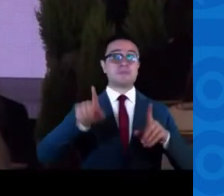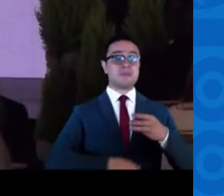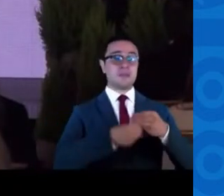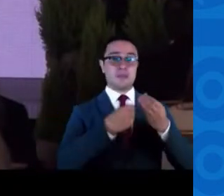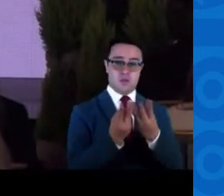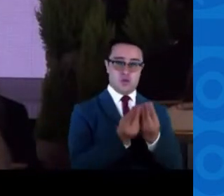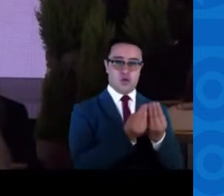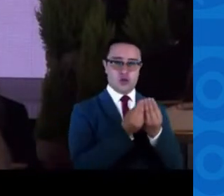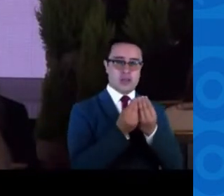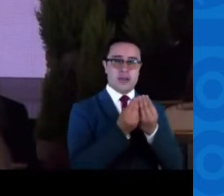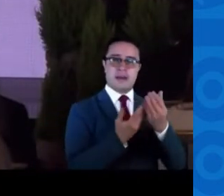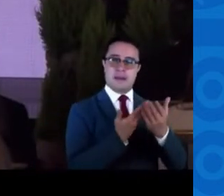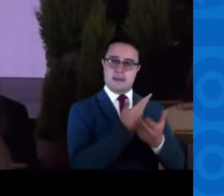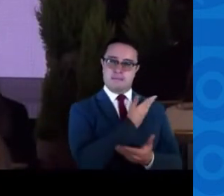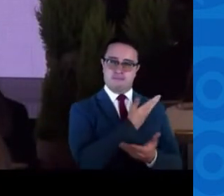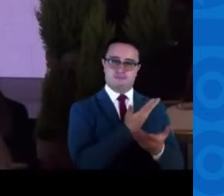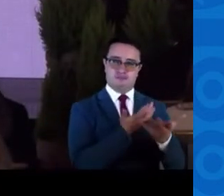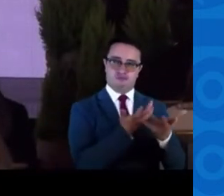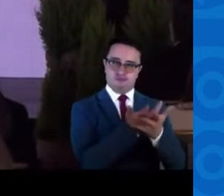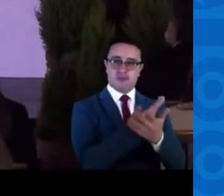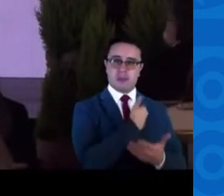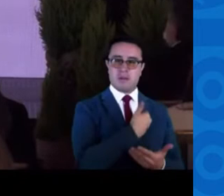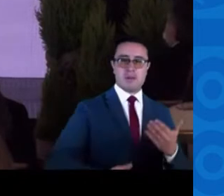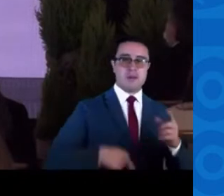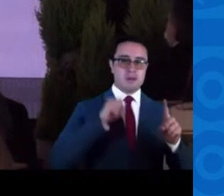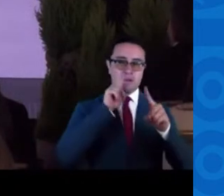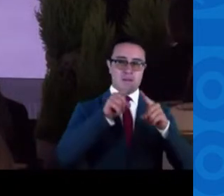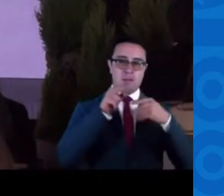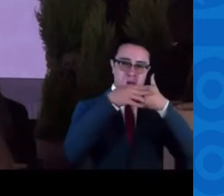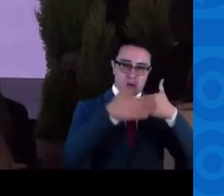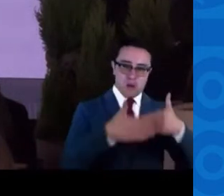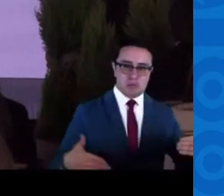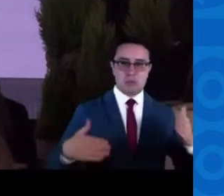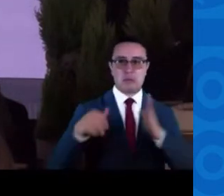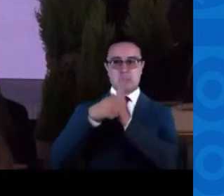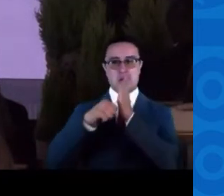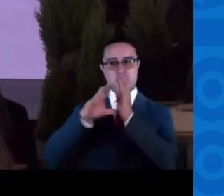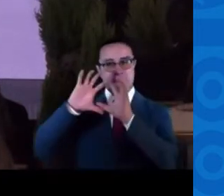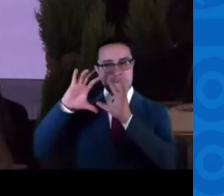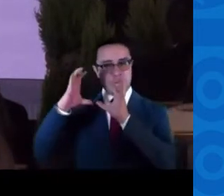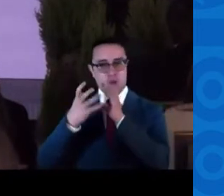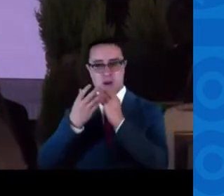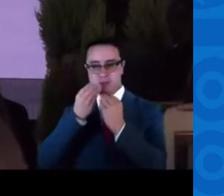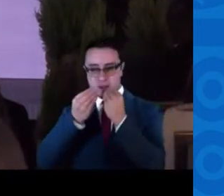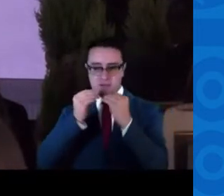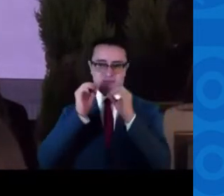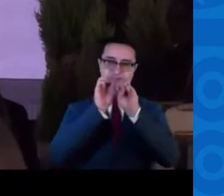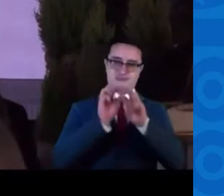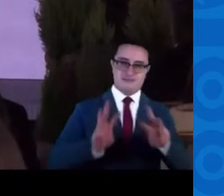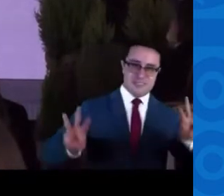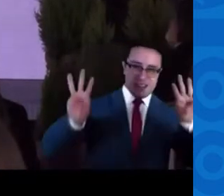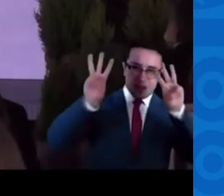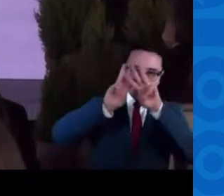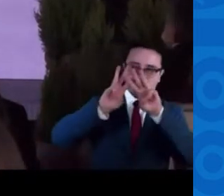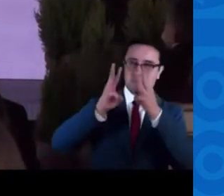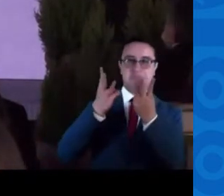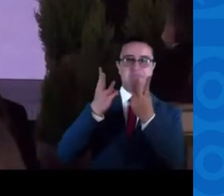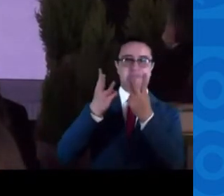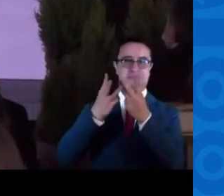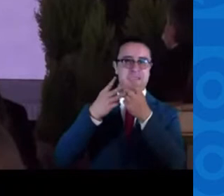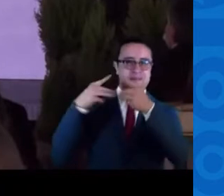the Advisory Office for Childhood and Adolescence, and the World Food Program of the United